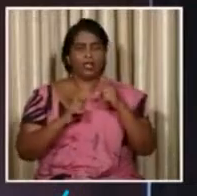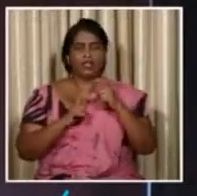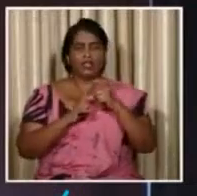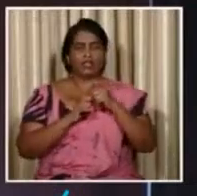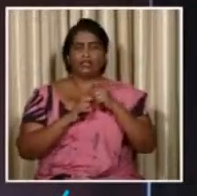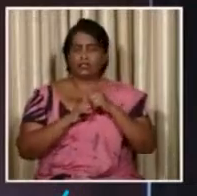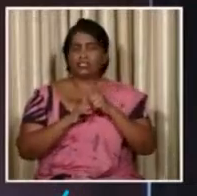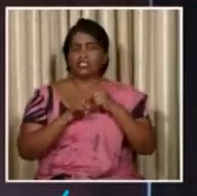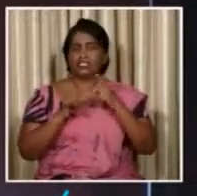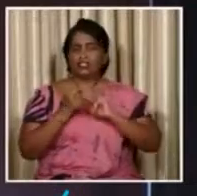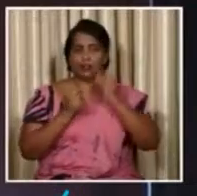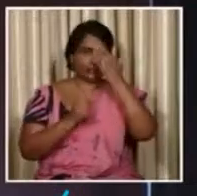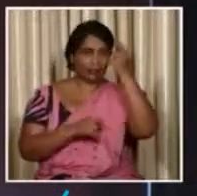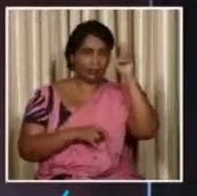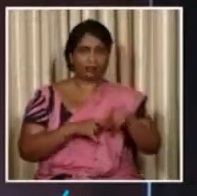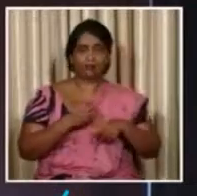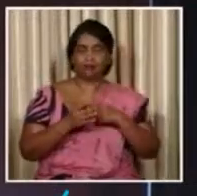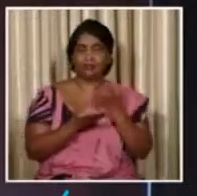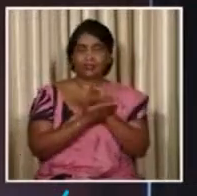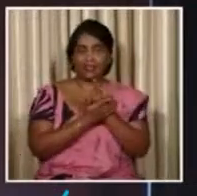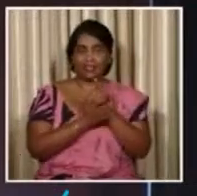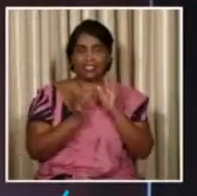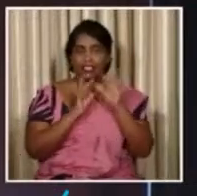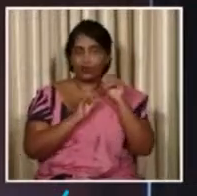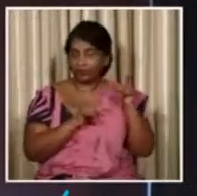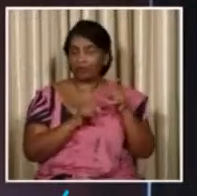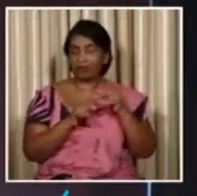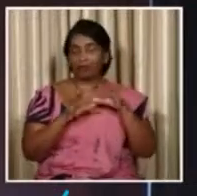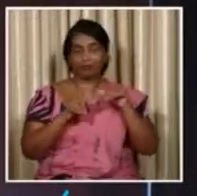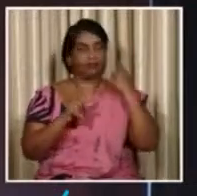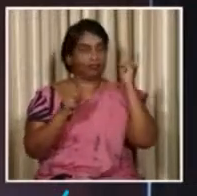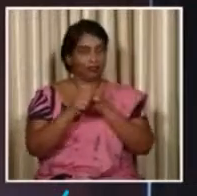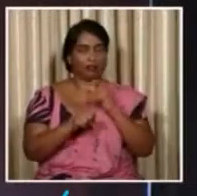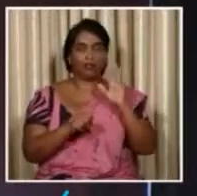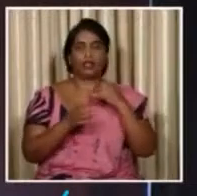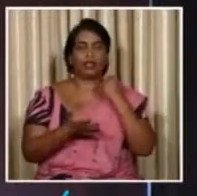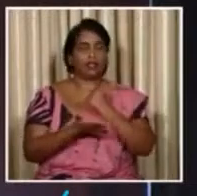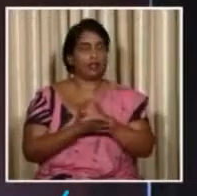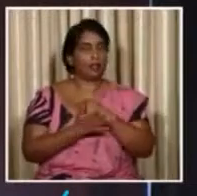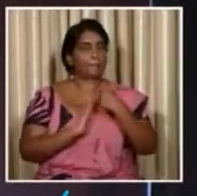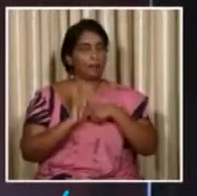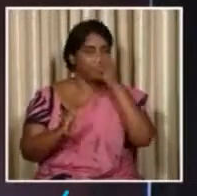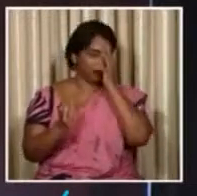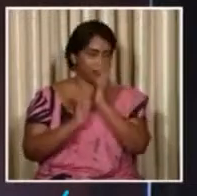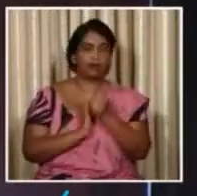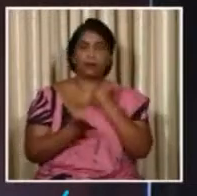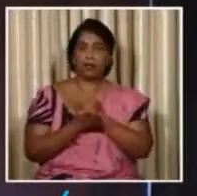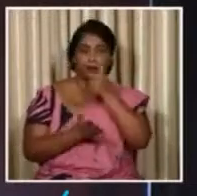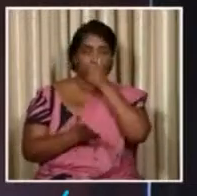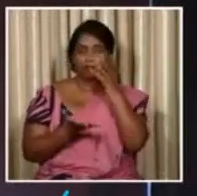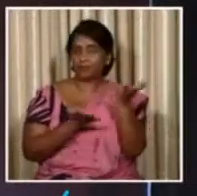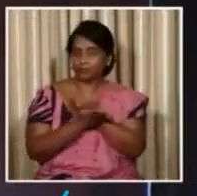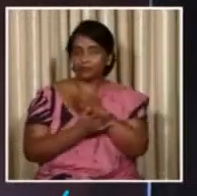Honourable Deputy Speaker. And then the infamous central bank bond. I addressed this yesterday, but let